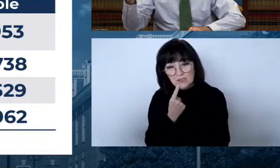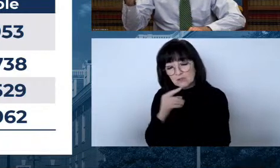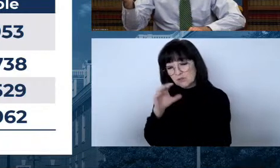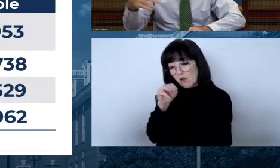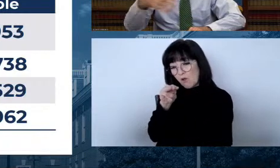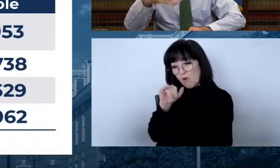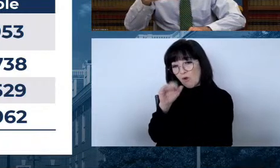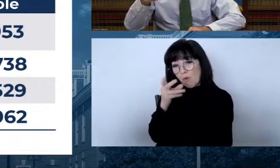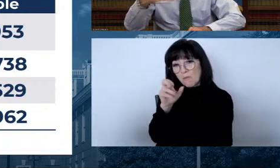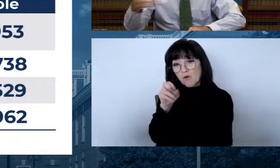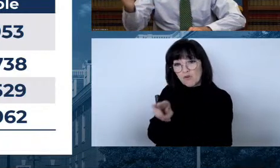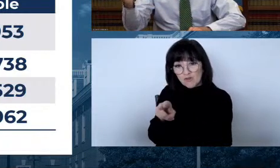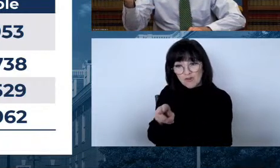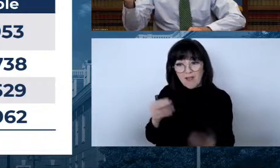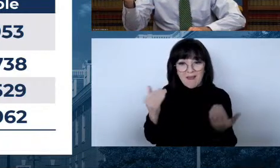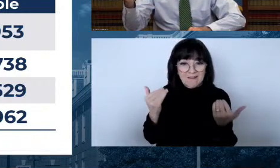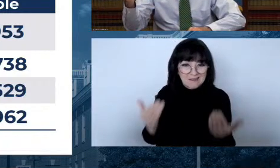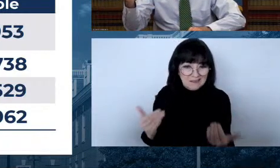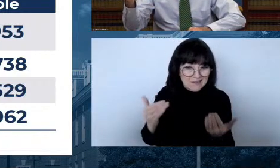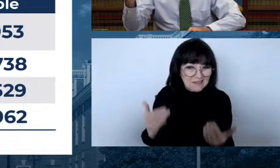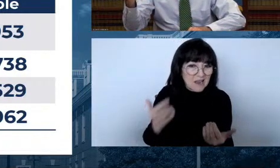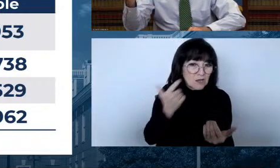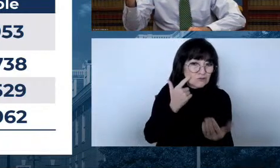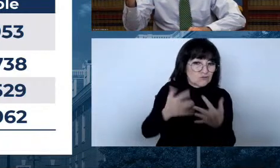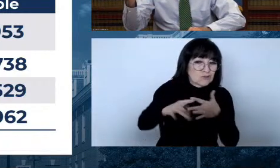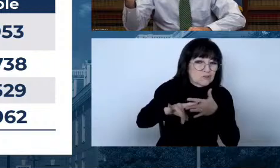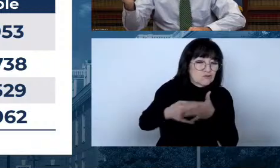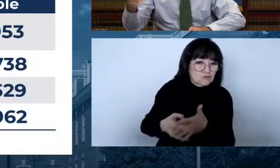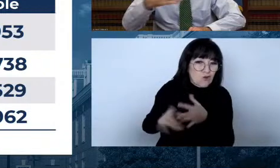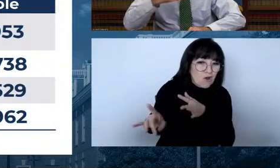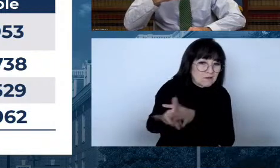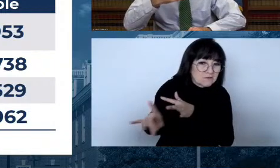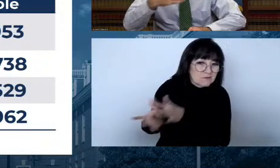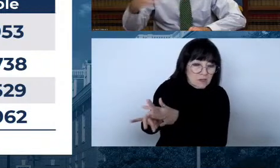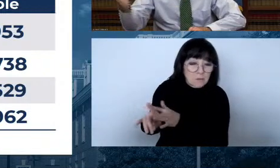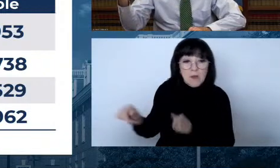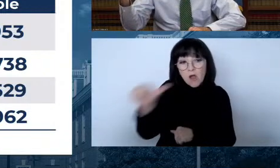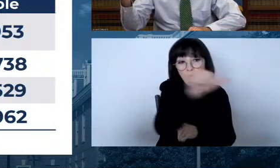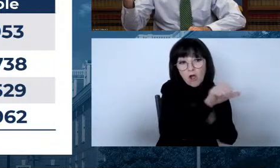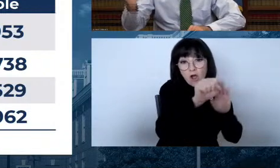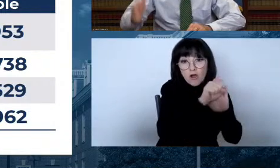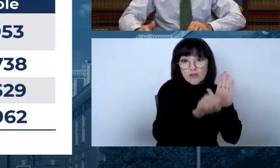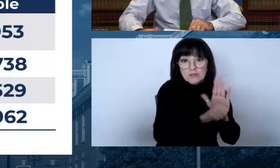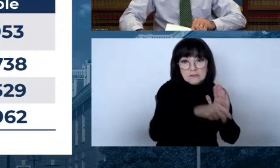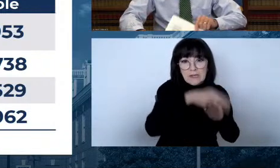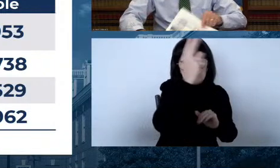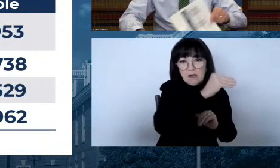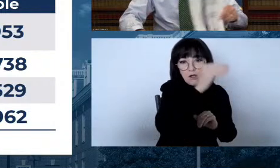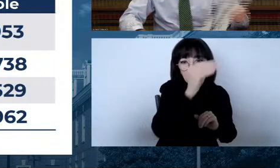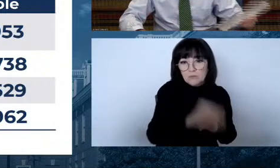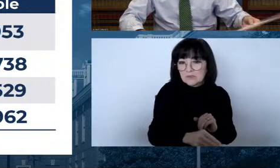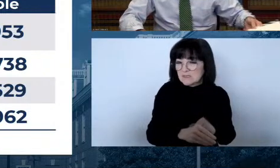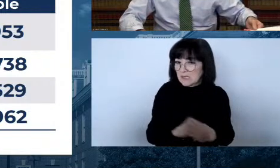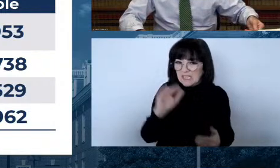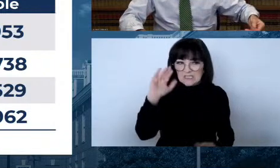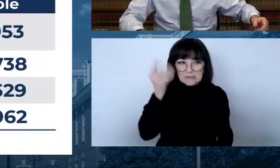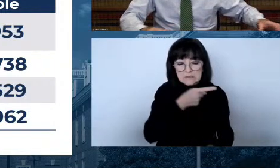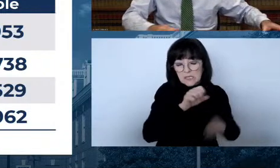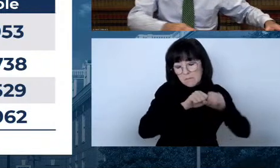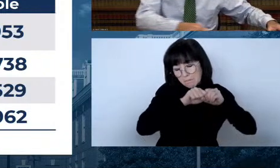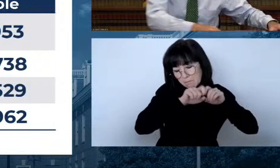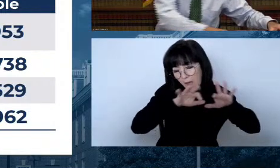is coming. It's been in other states at greater percentages, and it moves like wildfire through a population, which